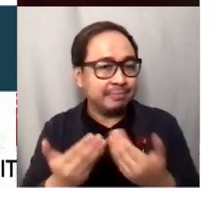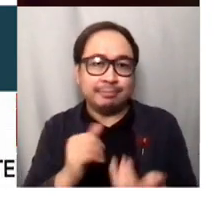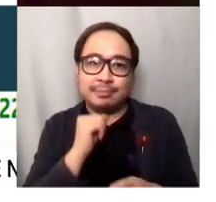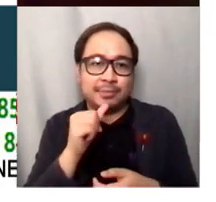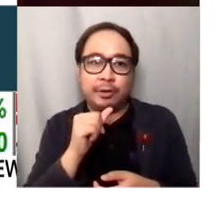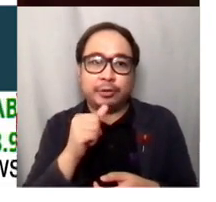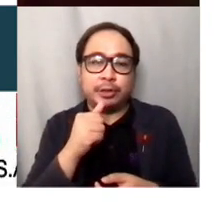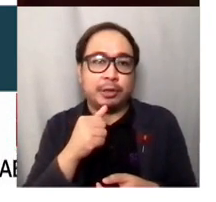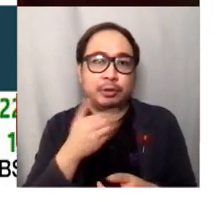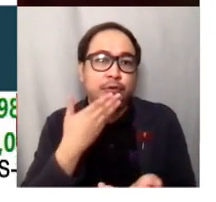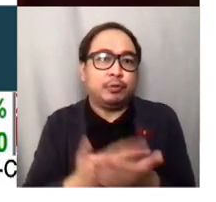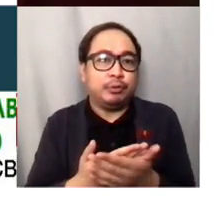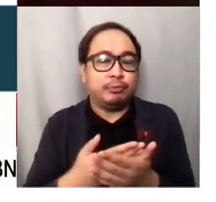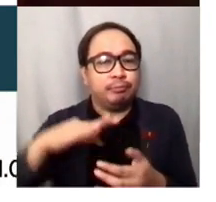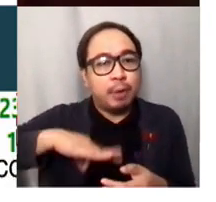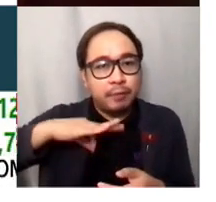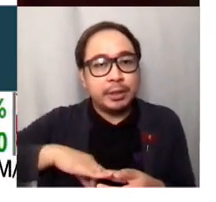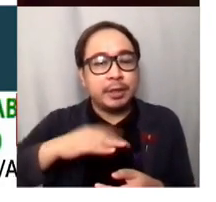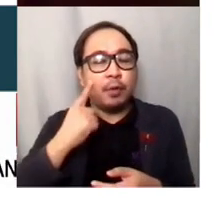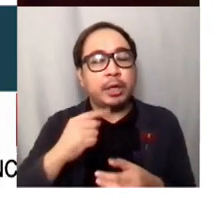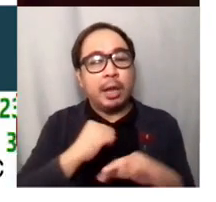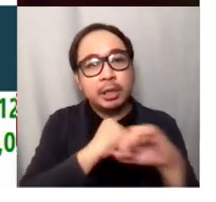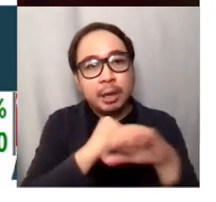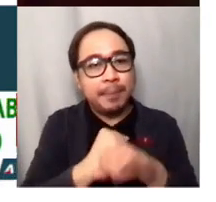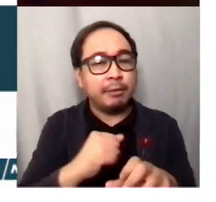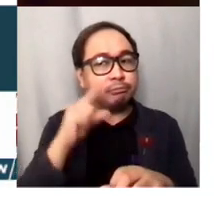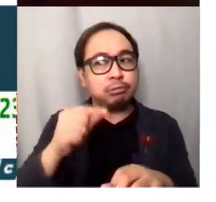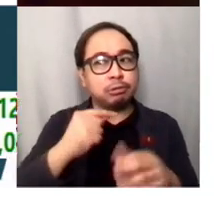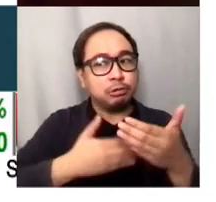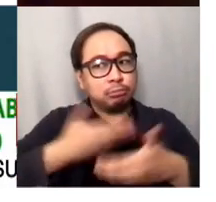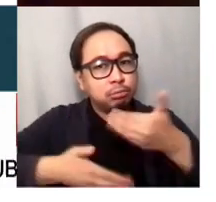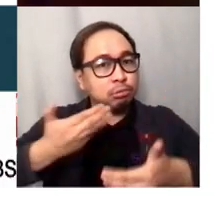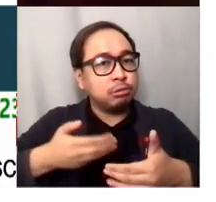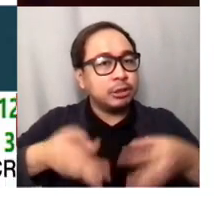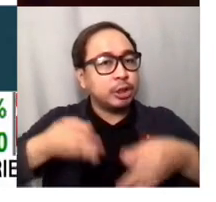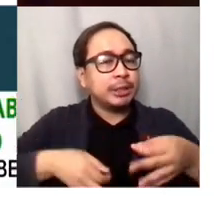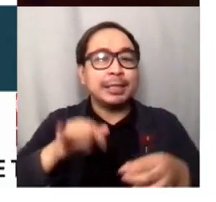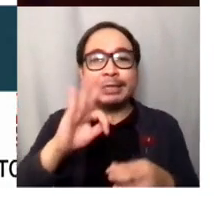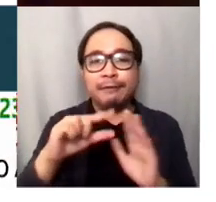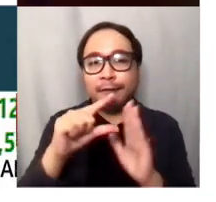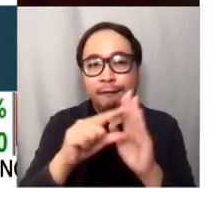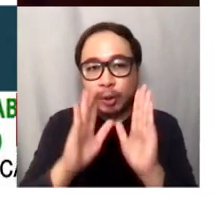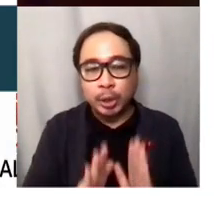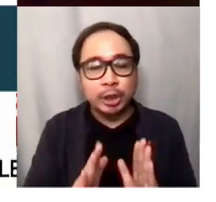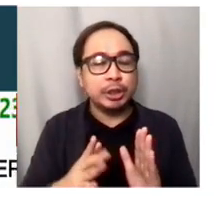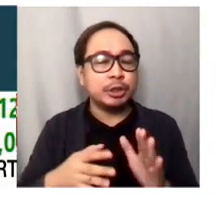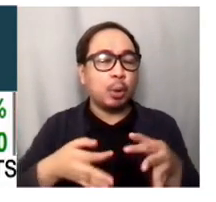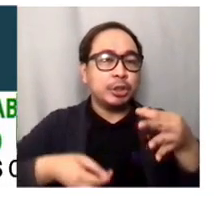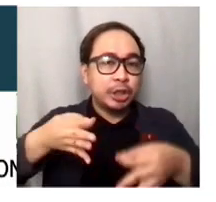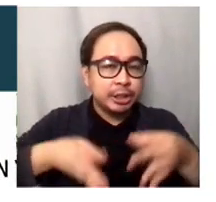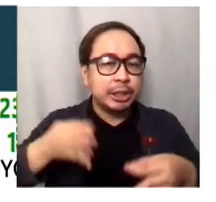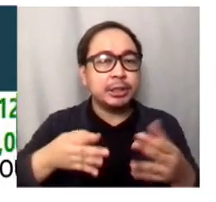for our campaign to have speedy justice. When lawyers or judges or prosecutors hesitate to do